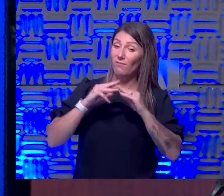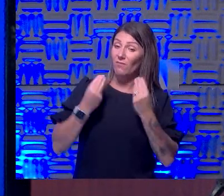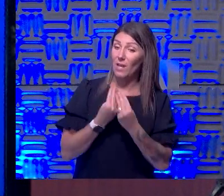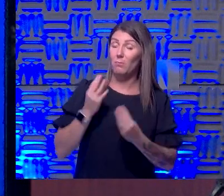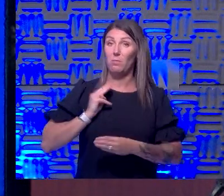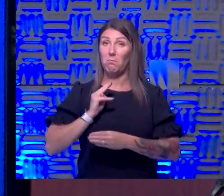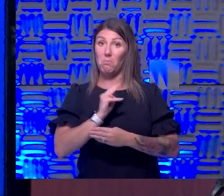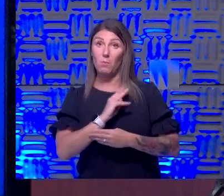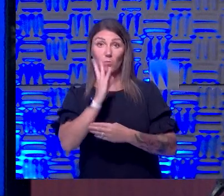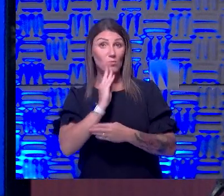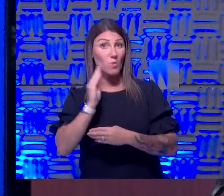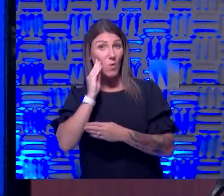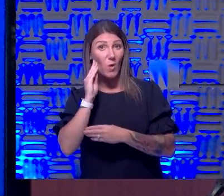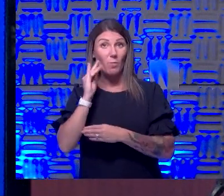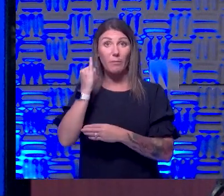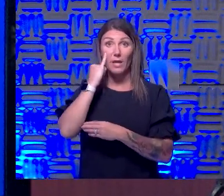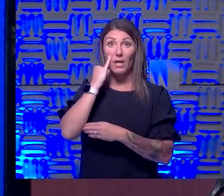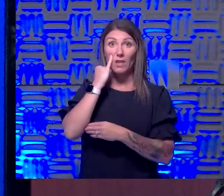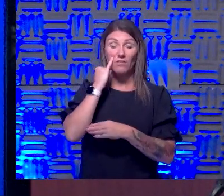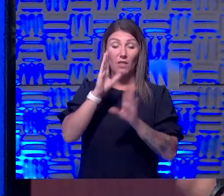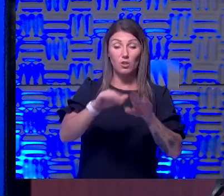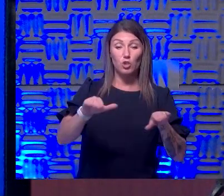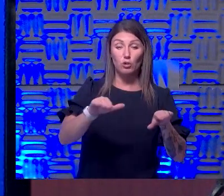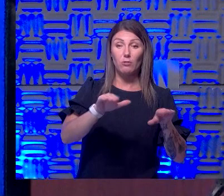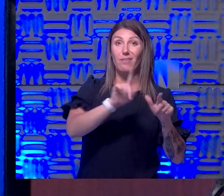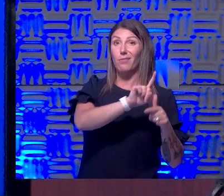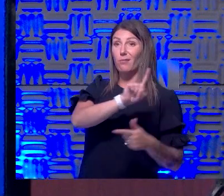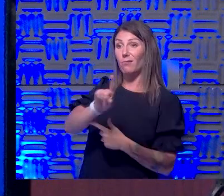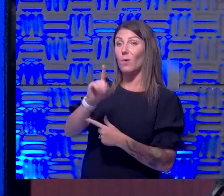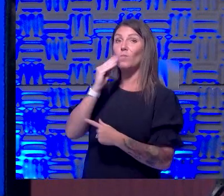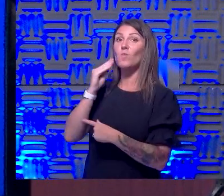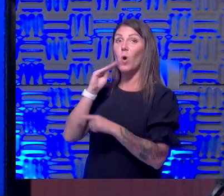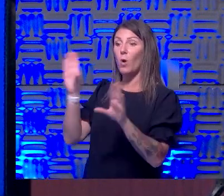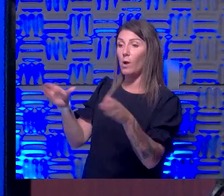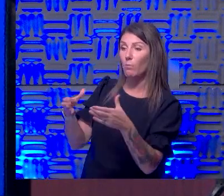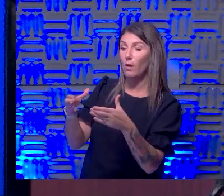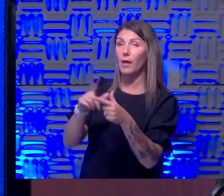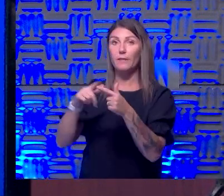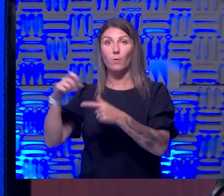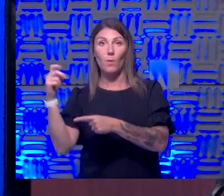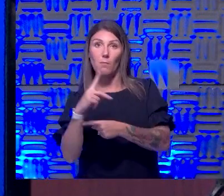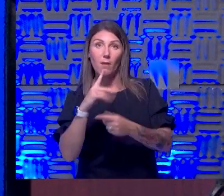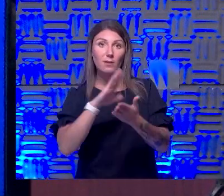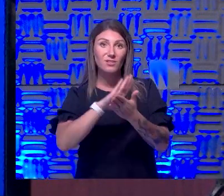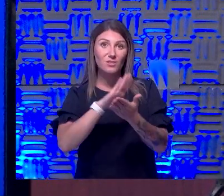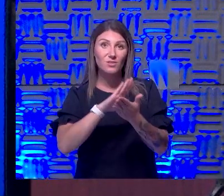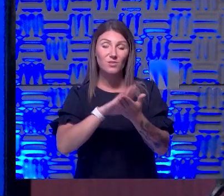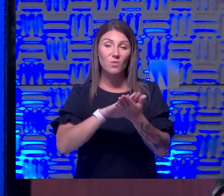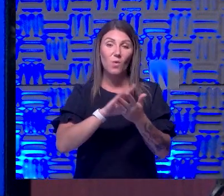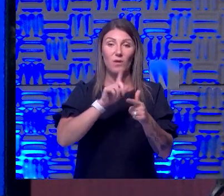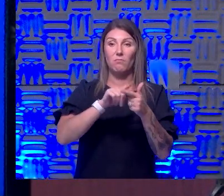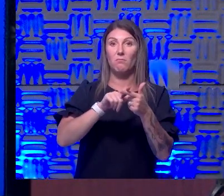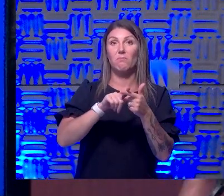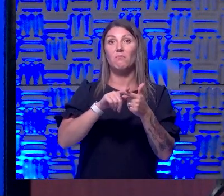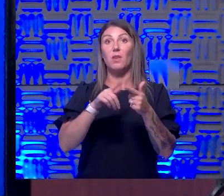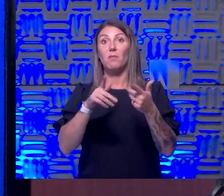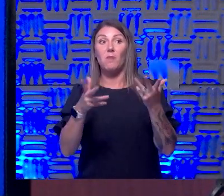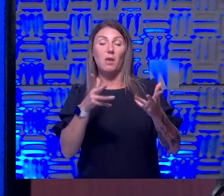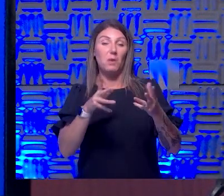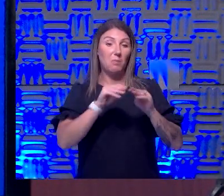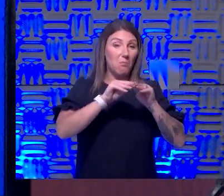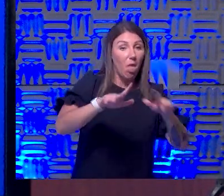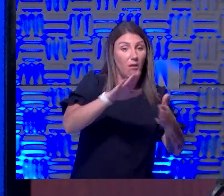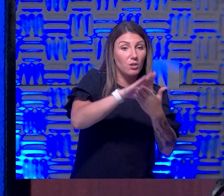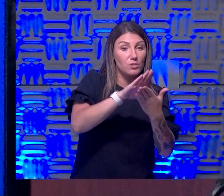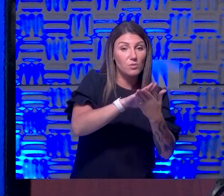whenever they're all together, if they're not wearing masks, then that opens up the possibility of transmission to all their family members. Some of those family